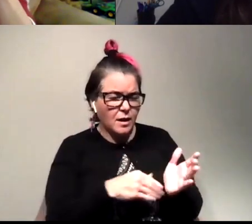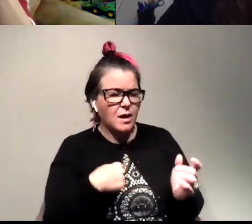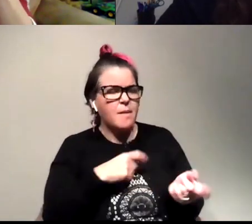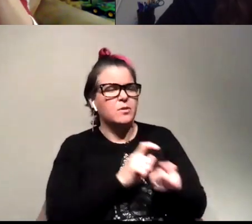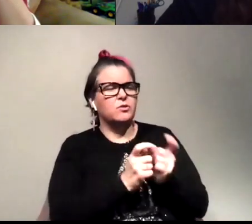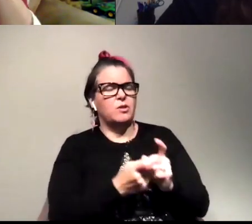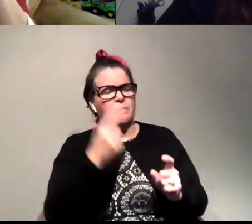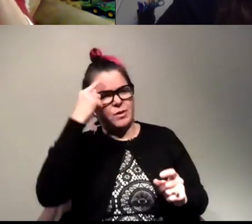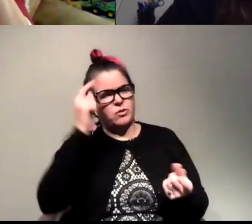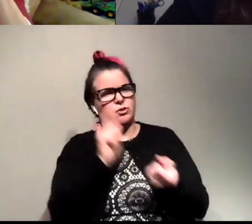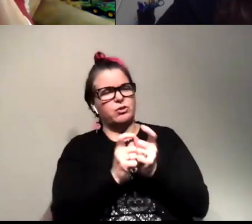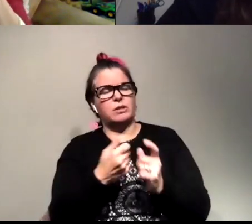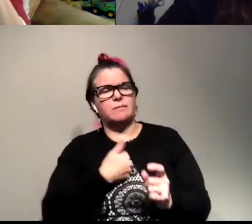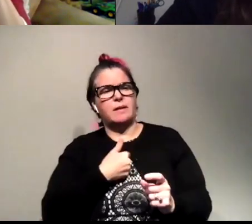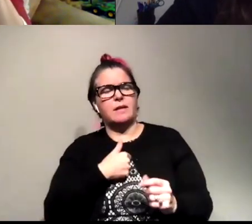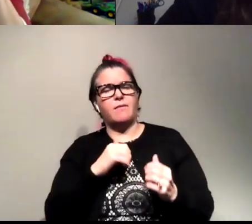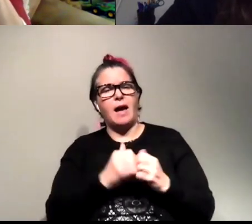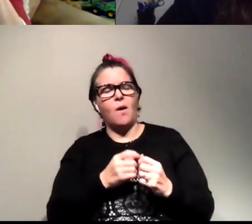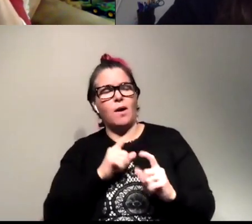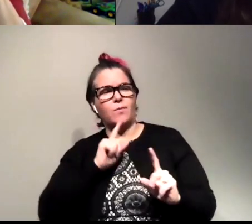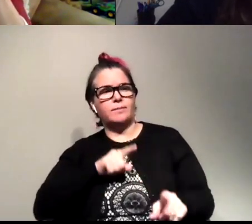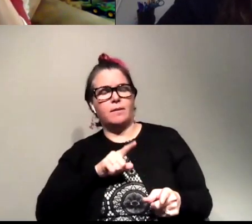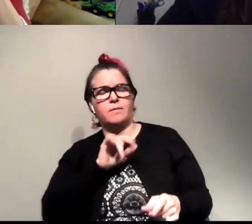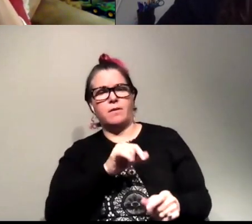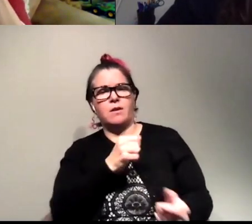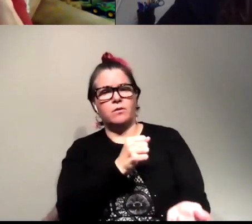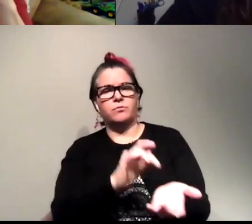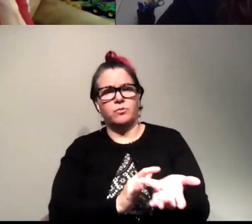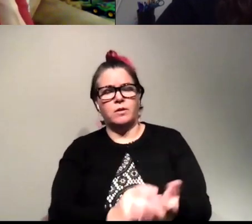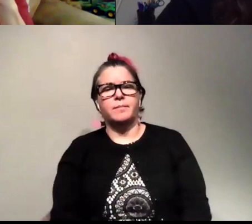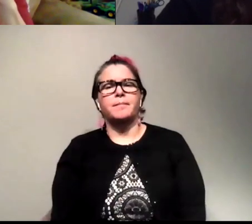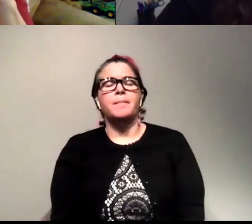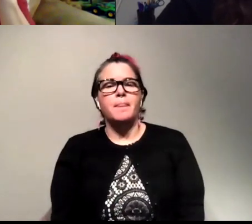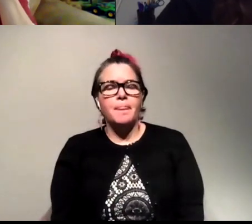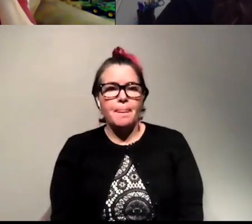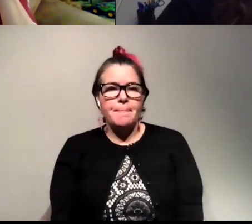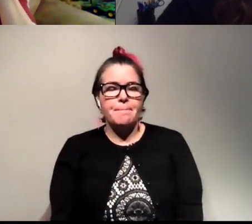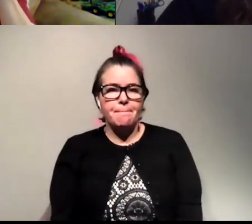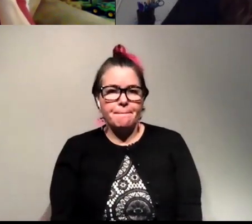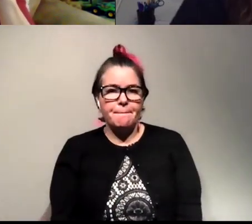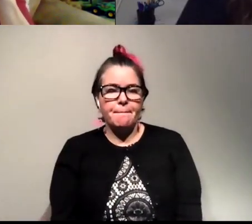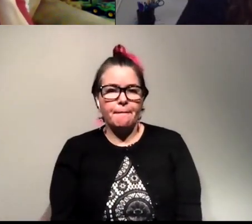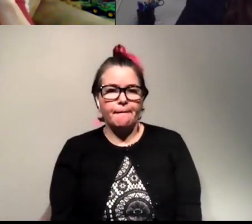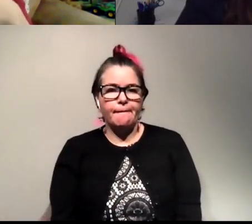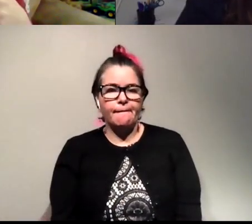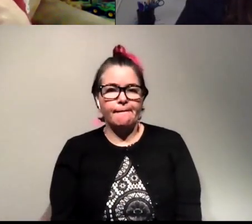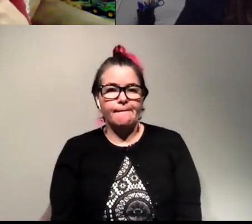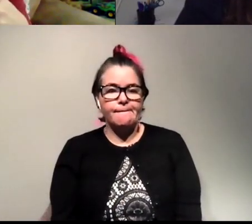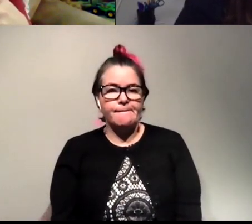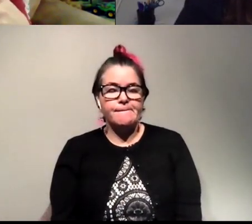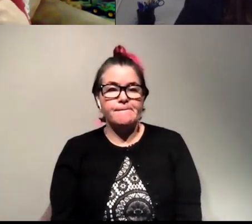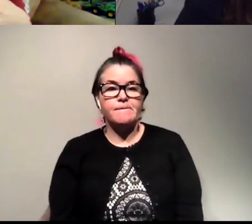change the way I can respond to it. Mm-hmm. And the